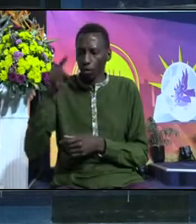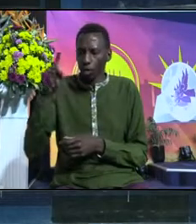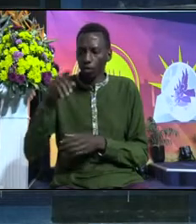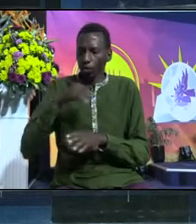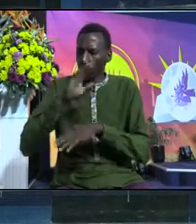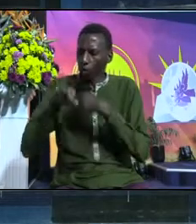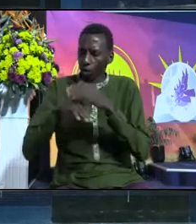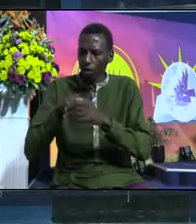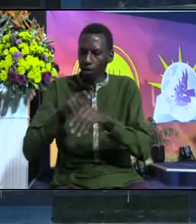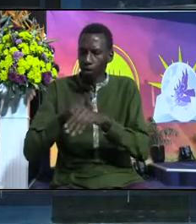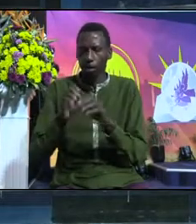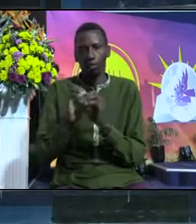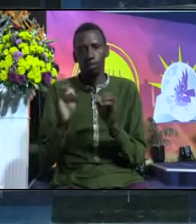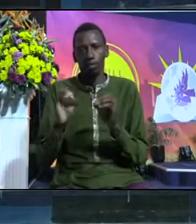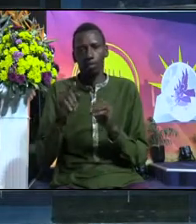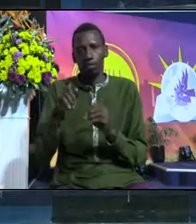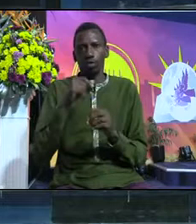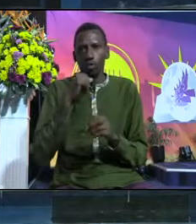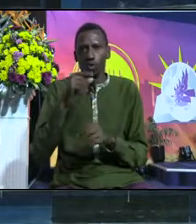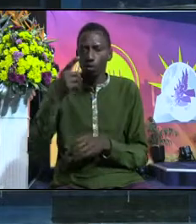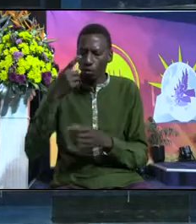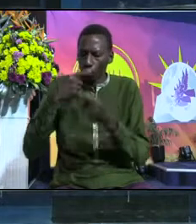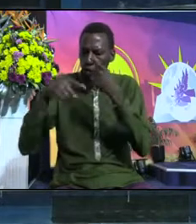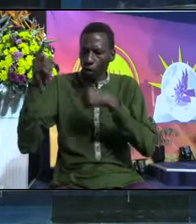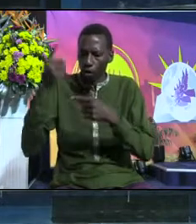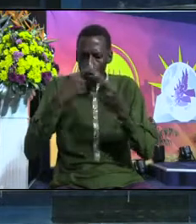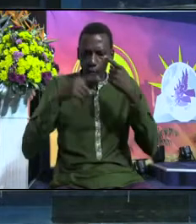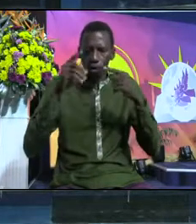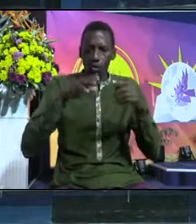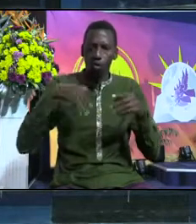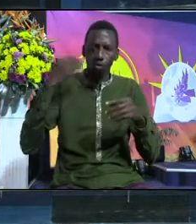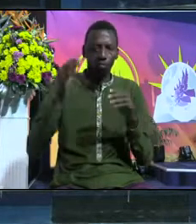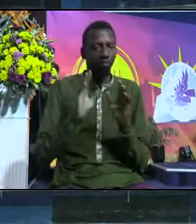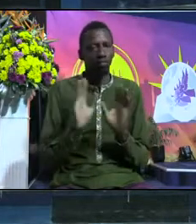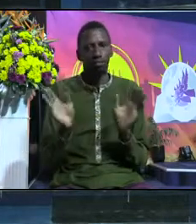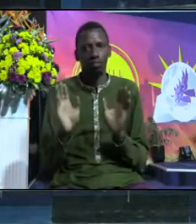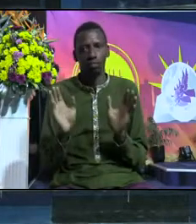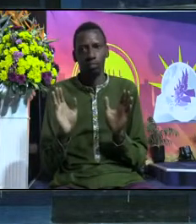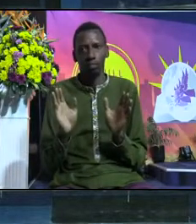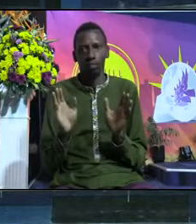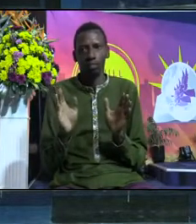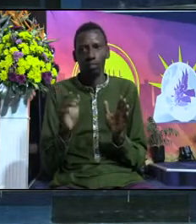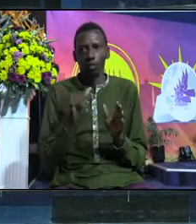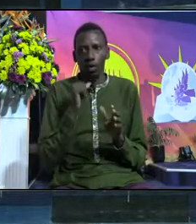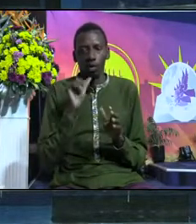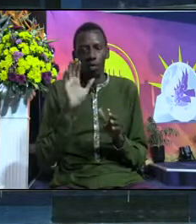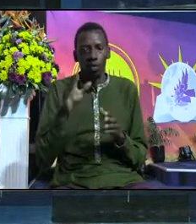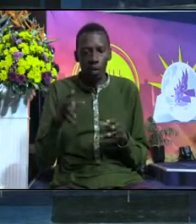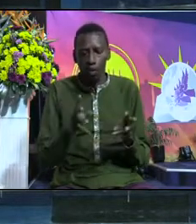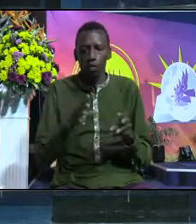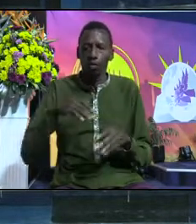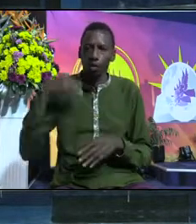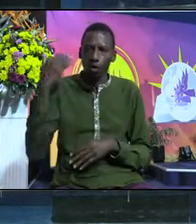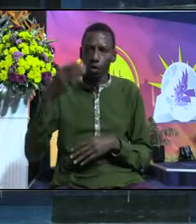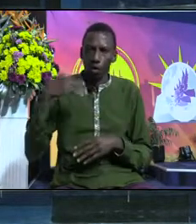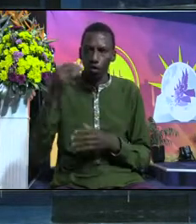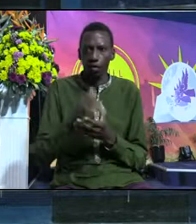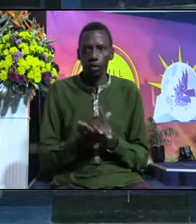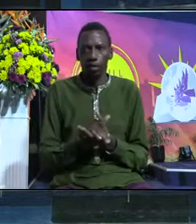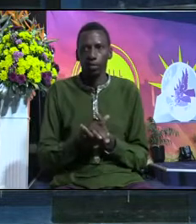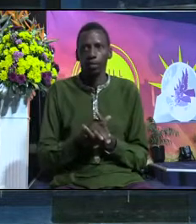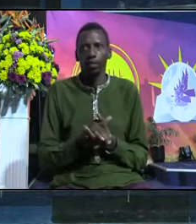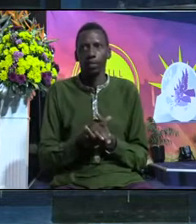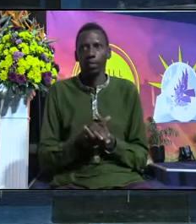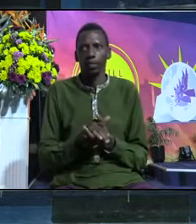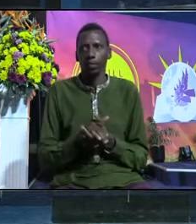time. You don't win all the time, gentlemen, and it isn't going to be your way all the time. That's part